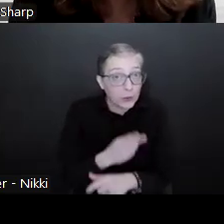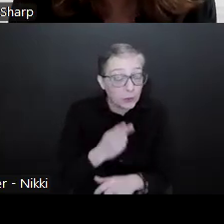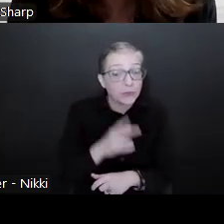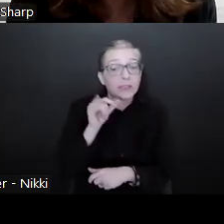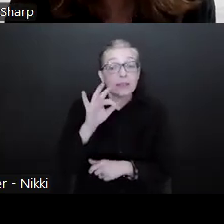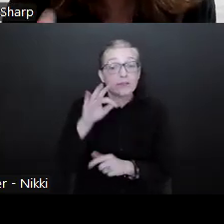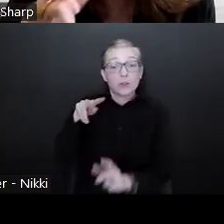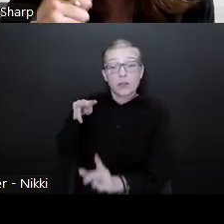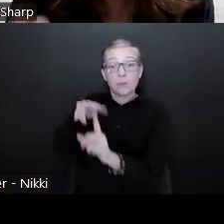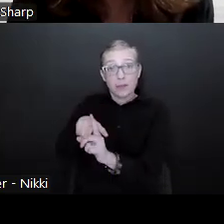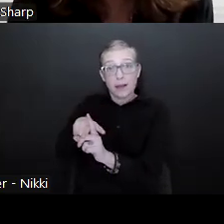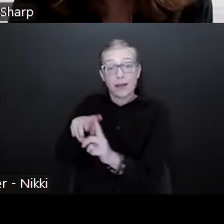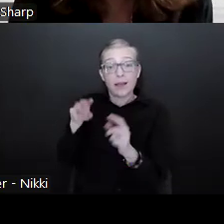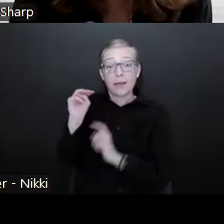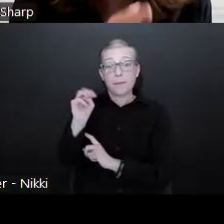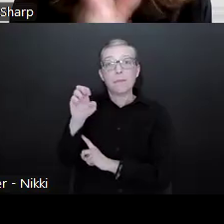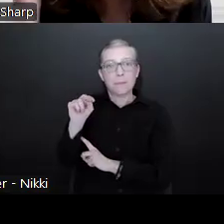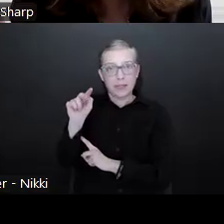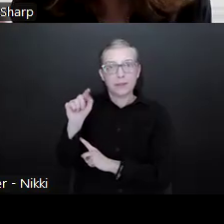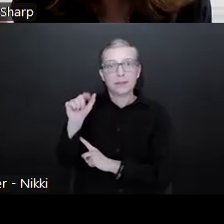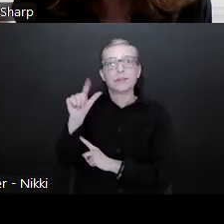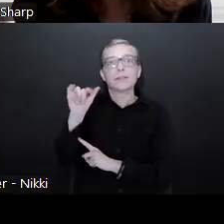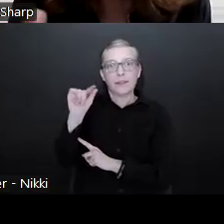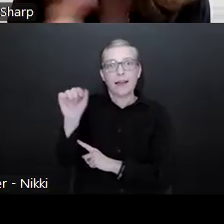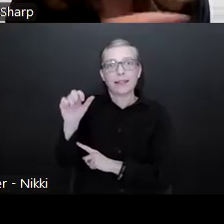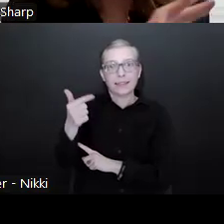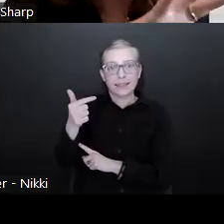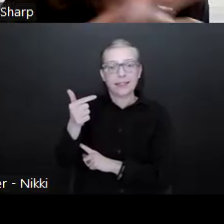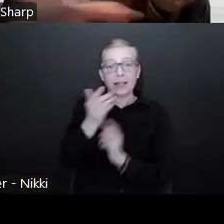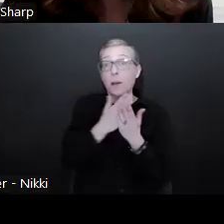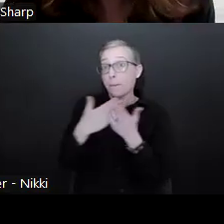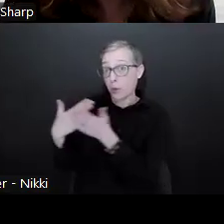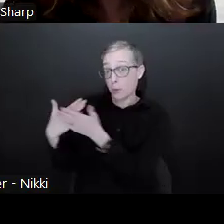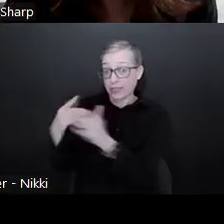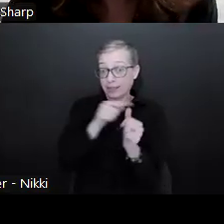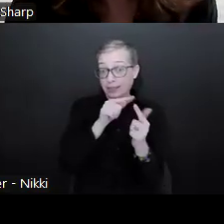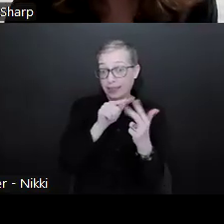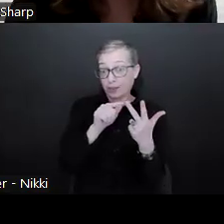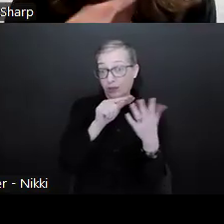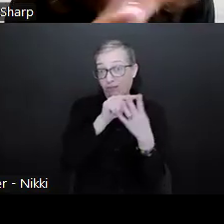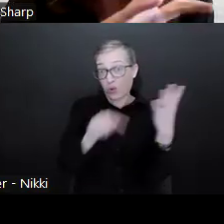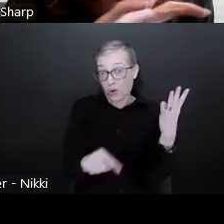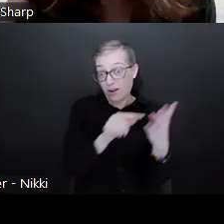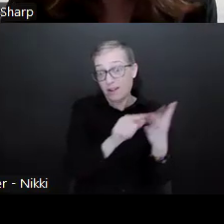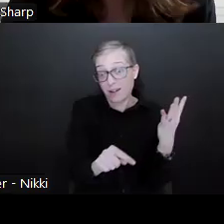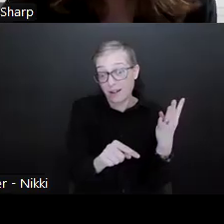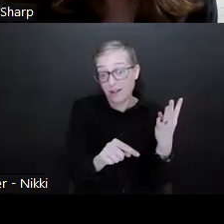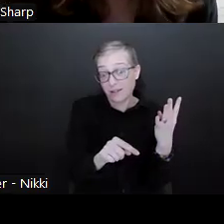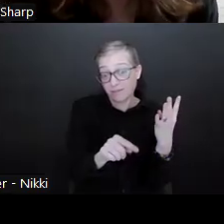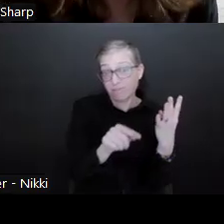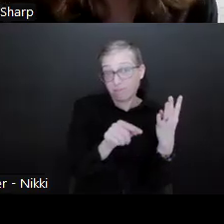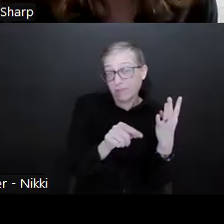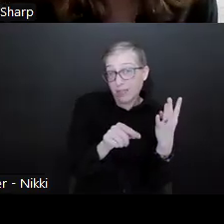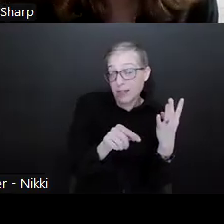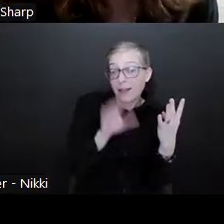mentalizing components, you're sending ostensive cues, you're opening the trust, this will make all therapy, this is the mechanism of change for